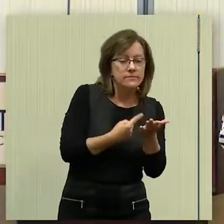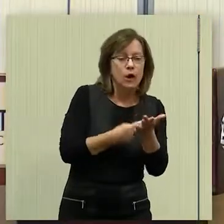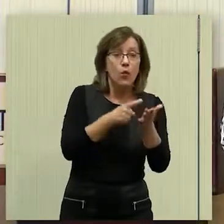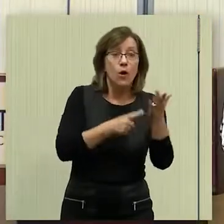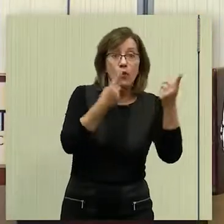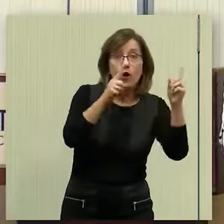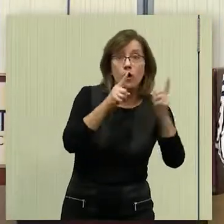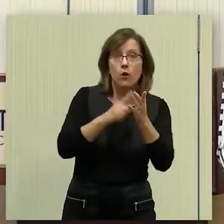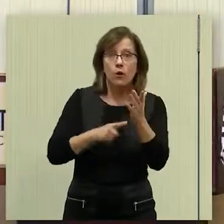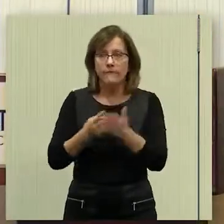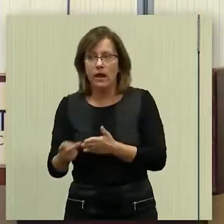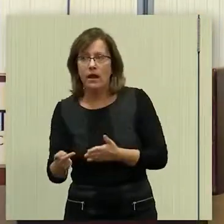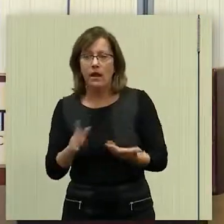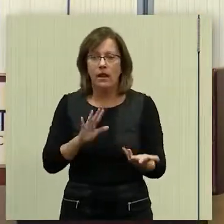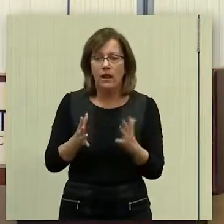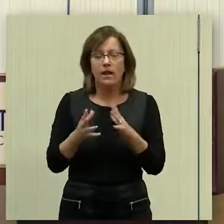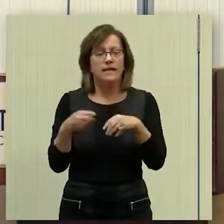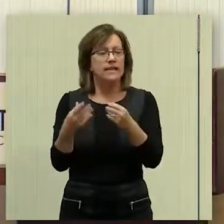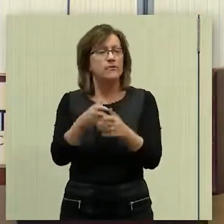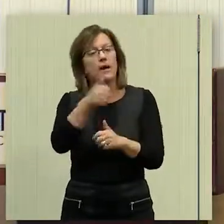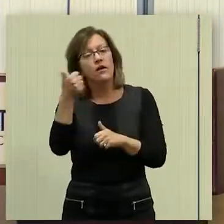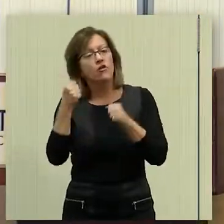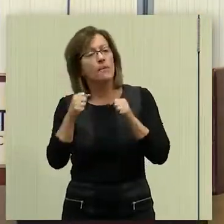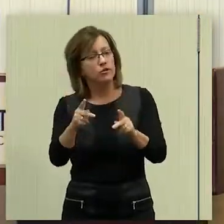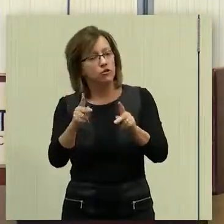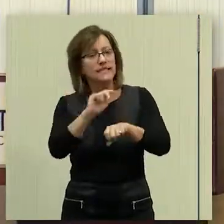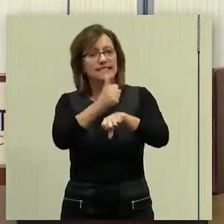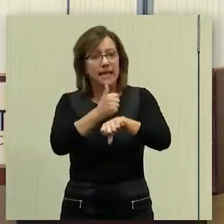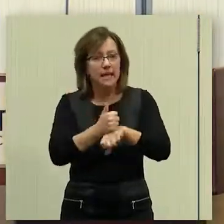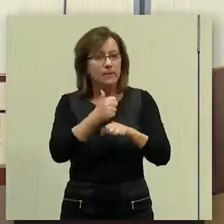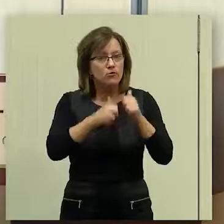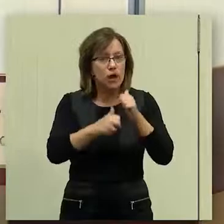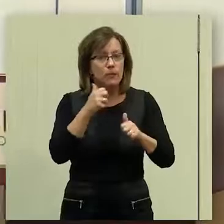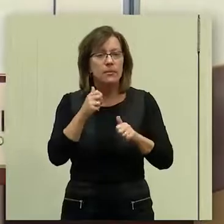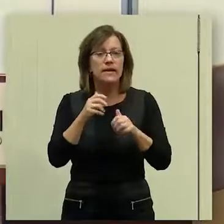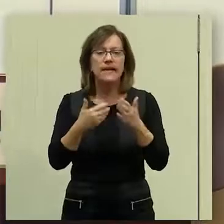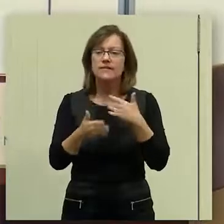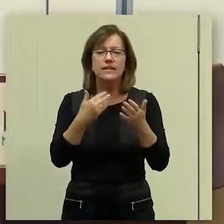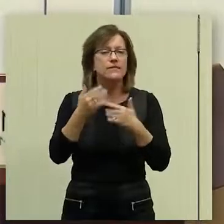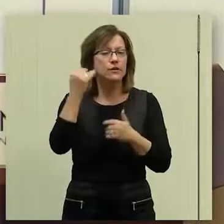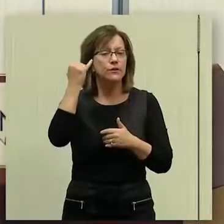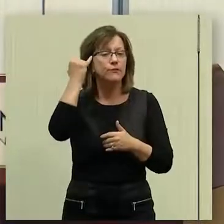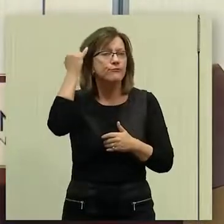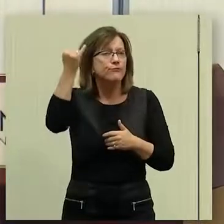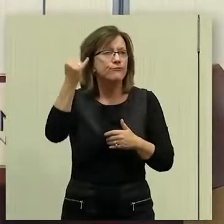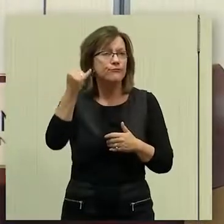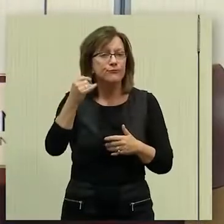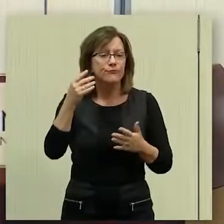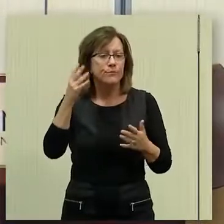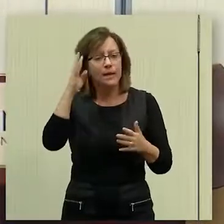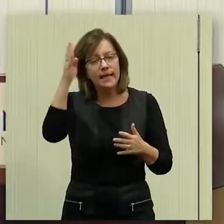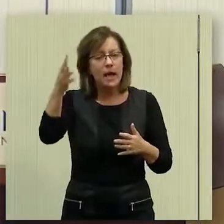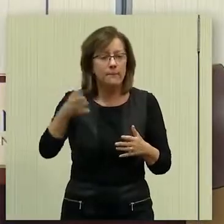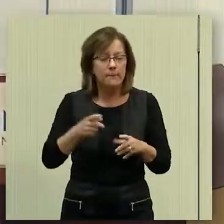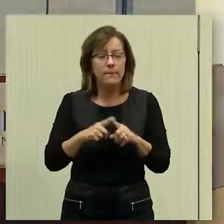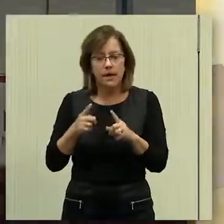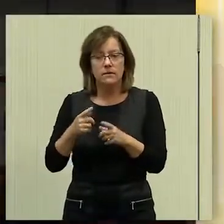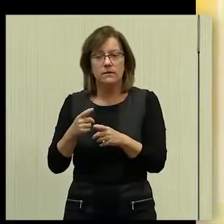give them other opportunities where you create or set up problems, even if they're hypothetical problems, and have them help talk through